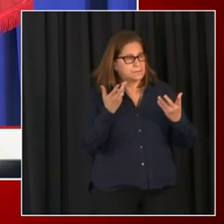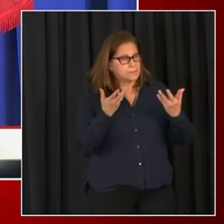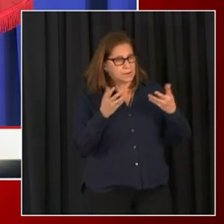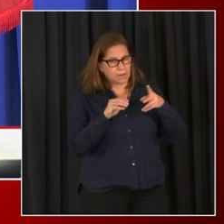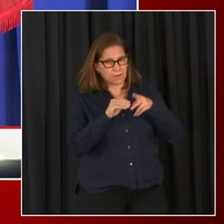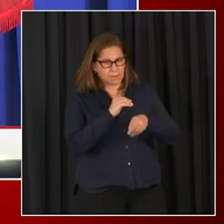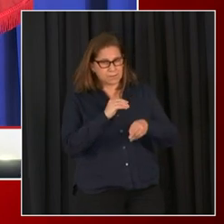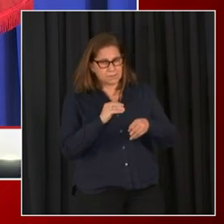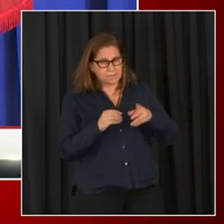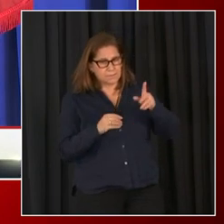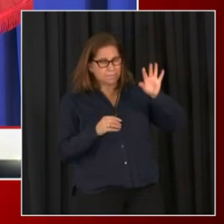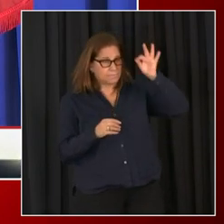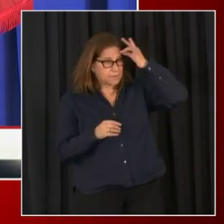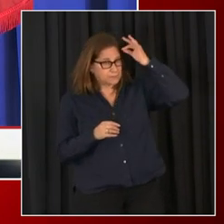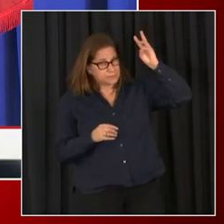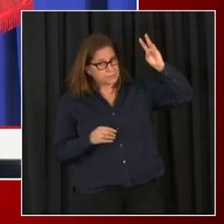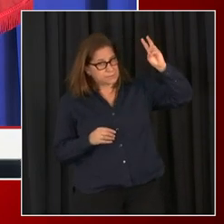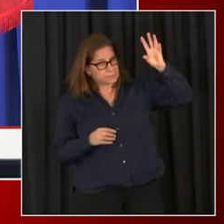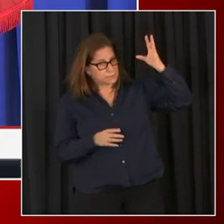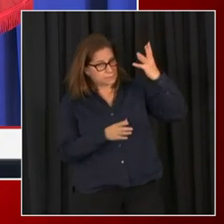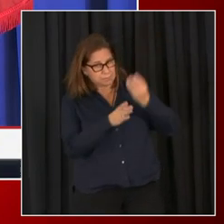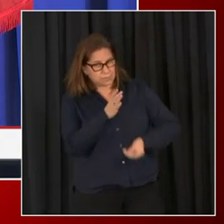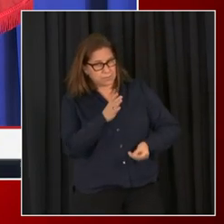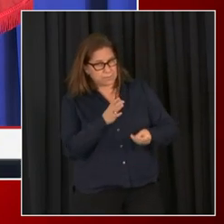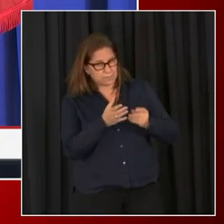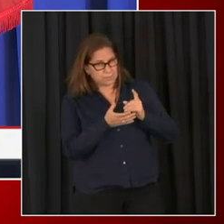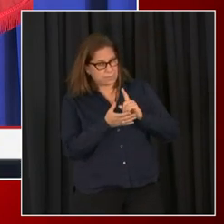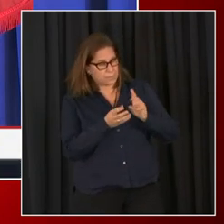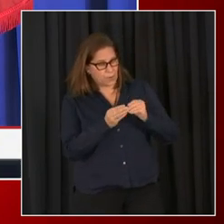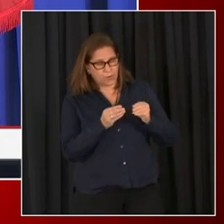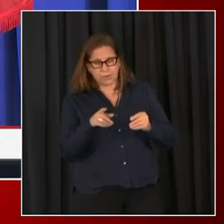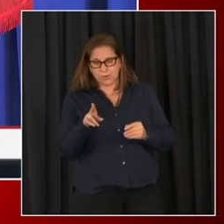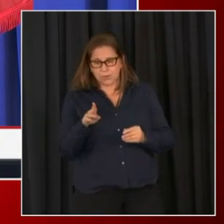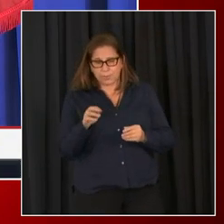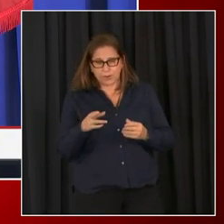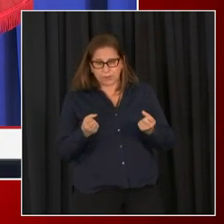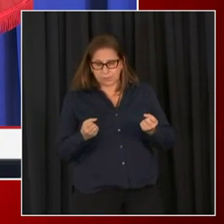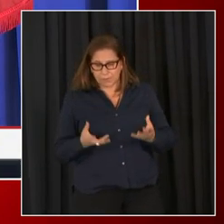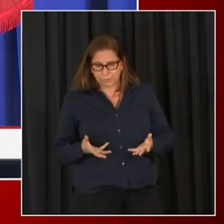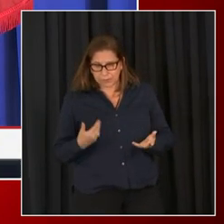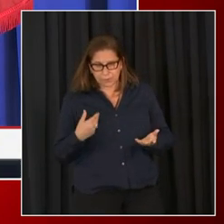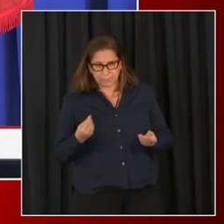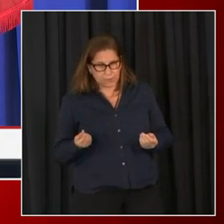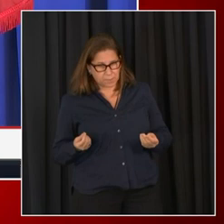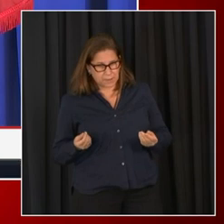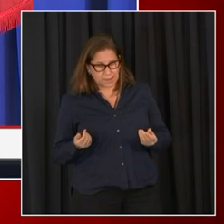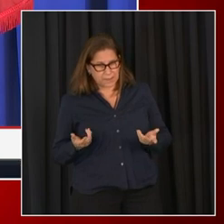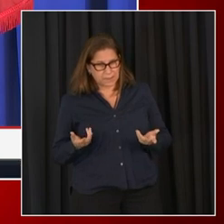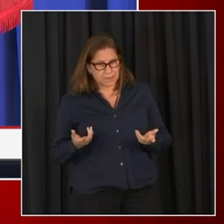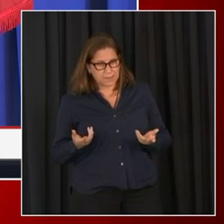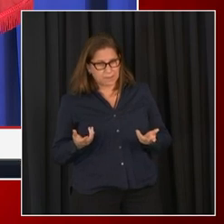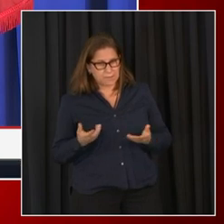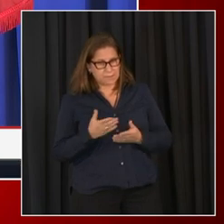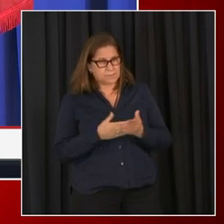been let's say, sustained. And so some of them are getting $179 a week.